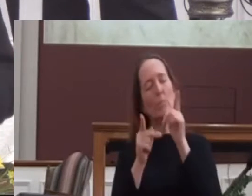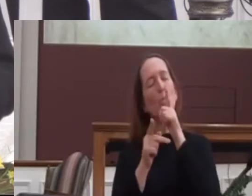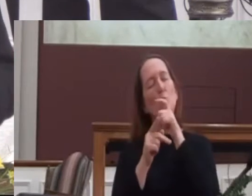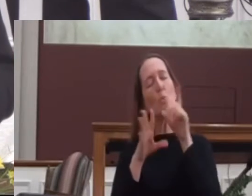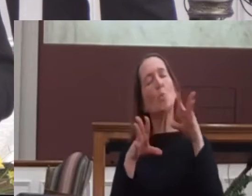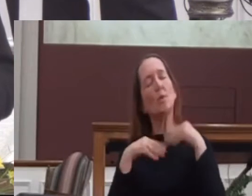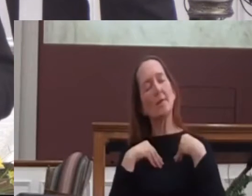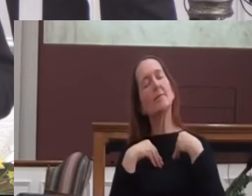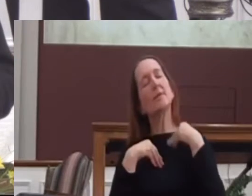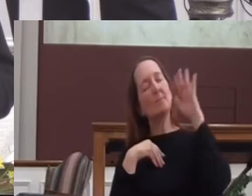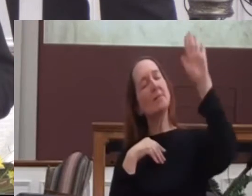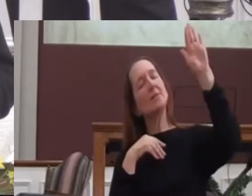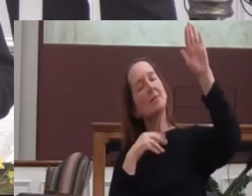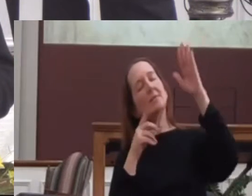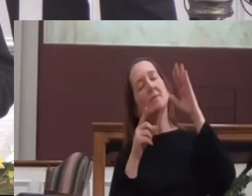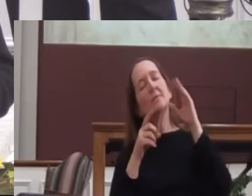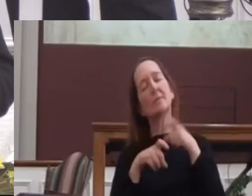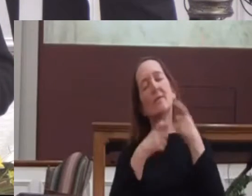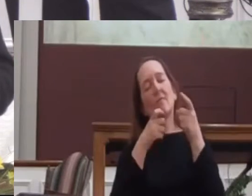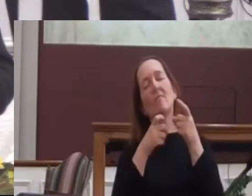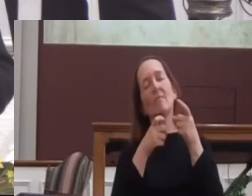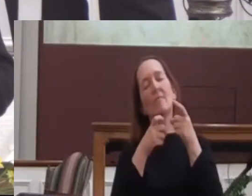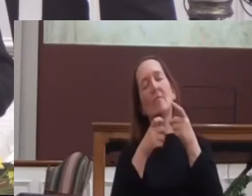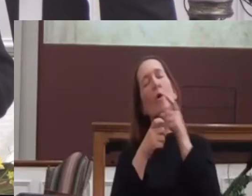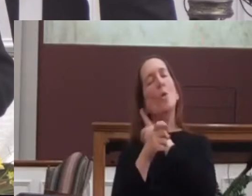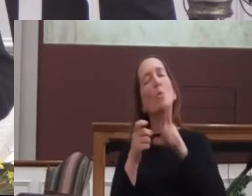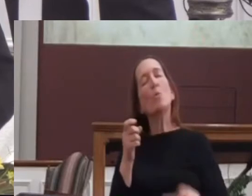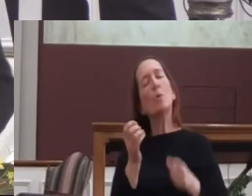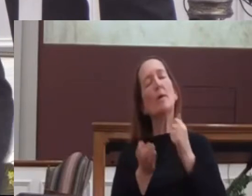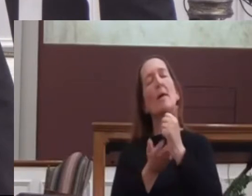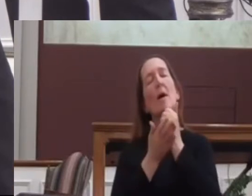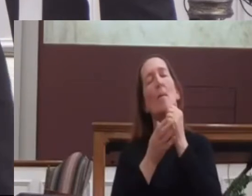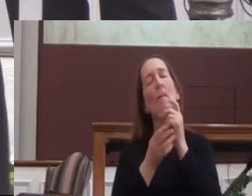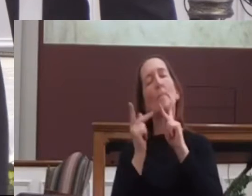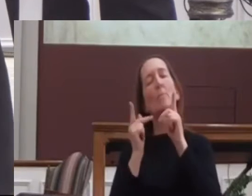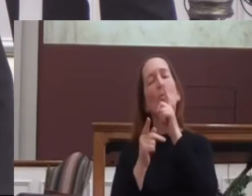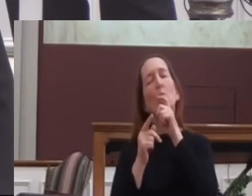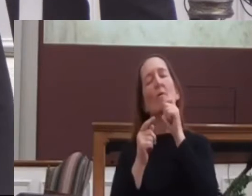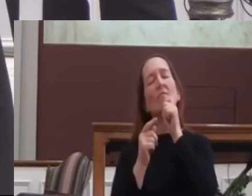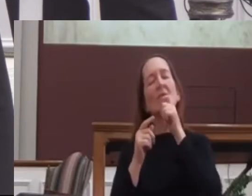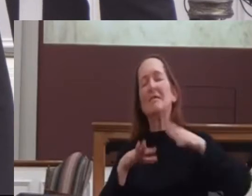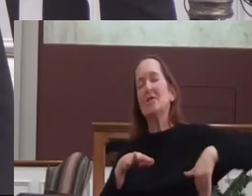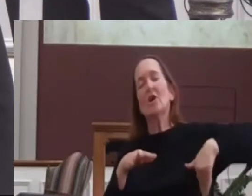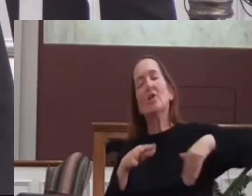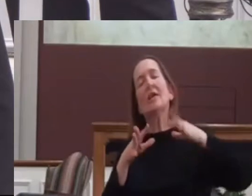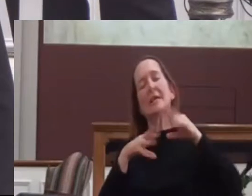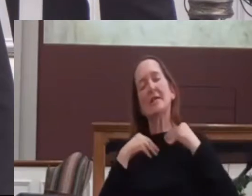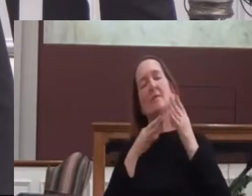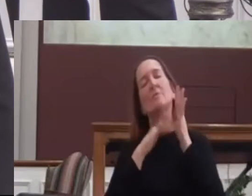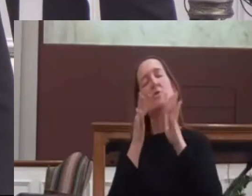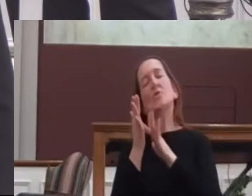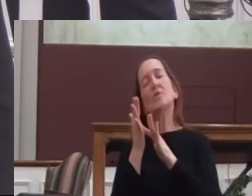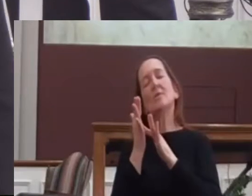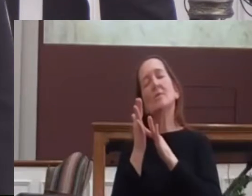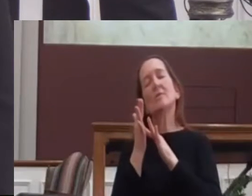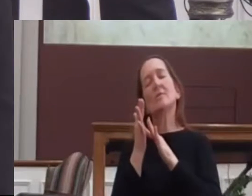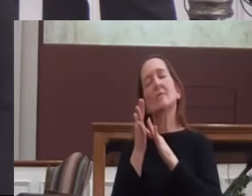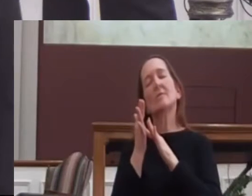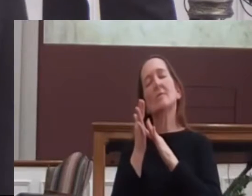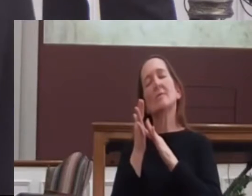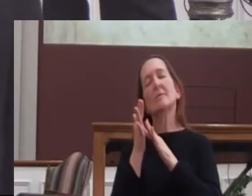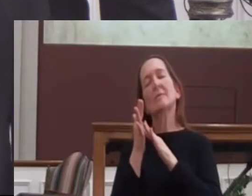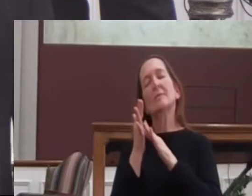and receive that gift. Lord, right now, help those who have not to make a decision to receive that